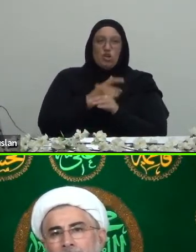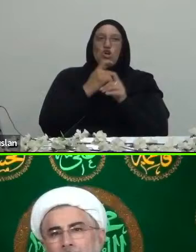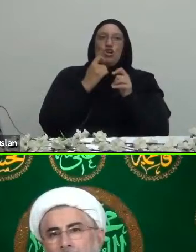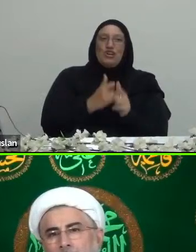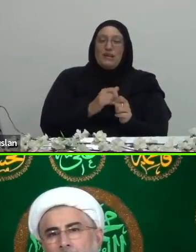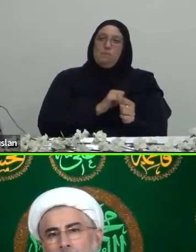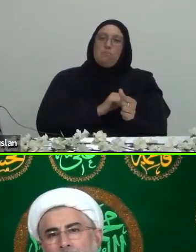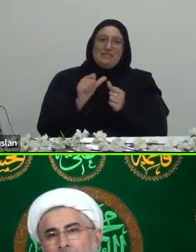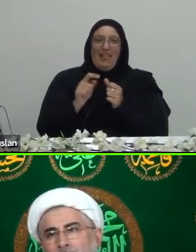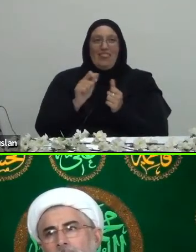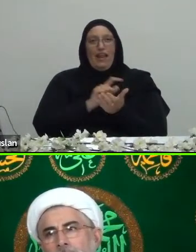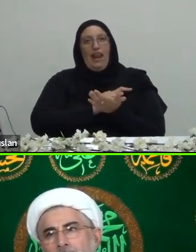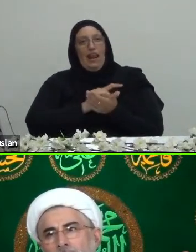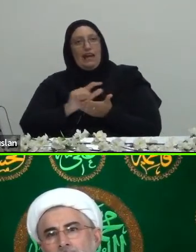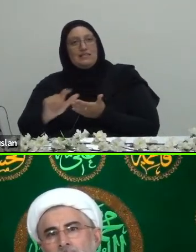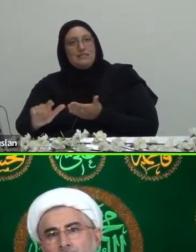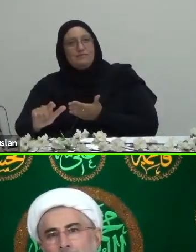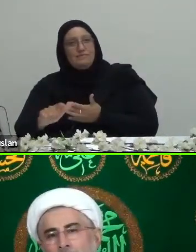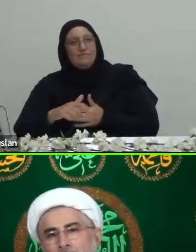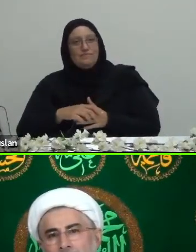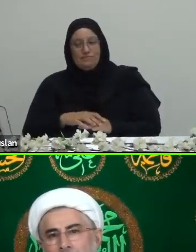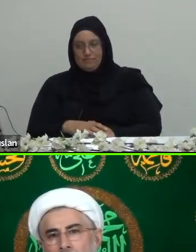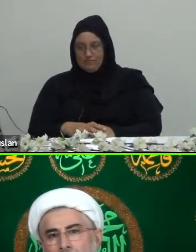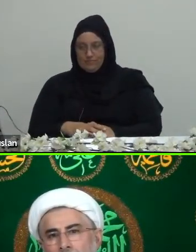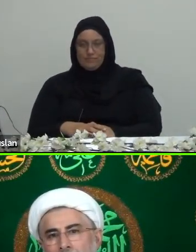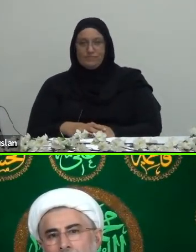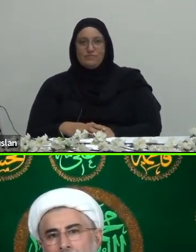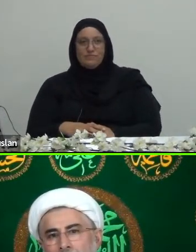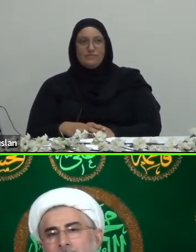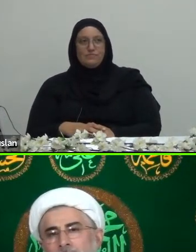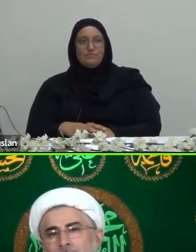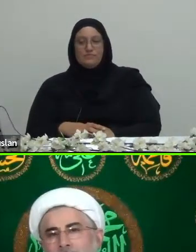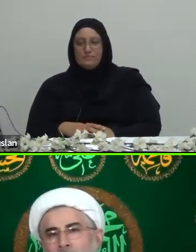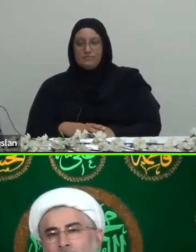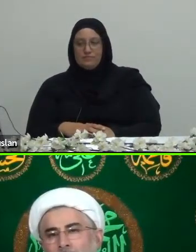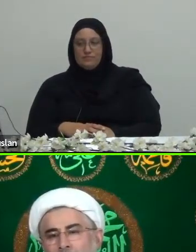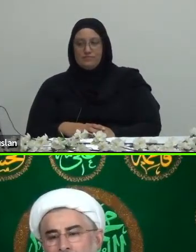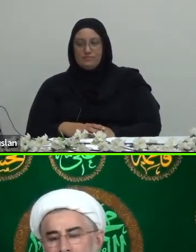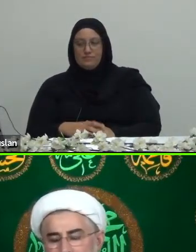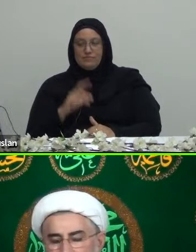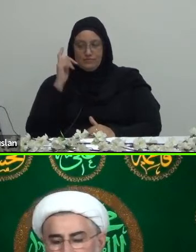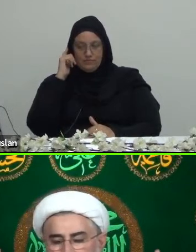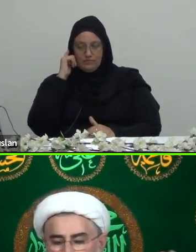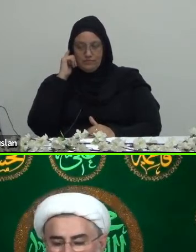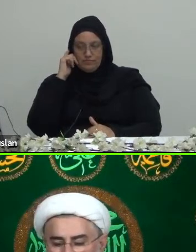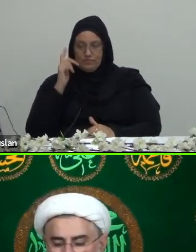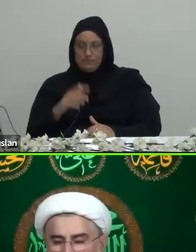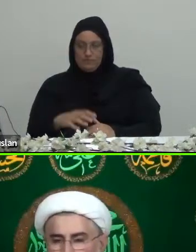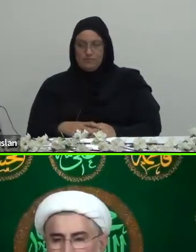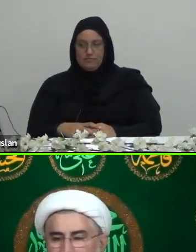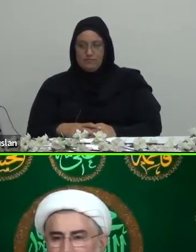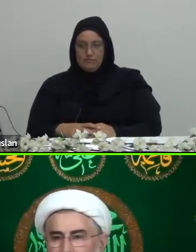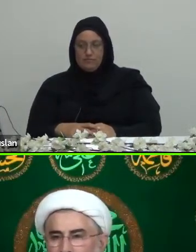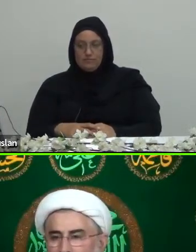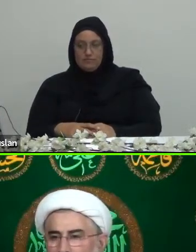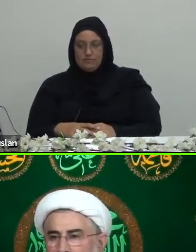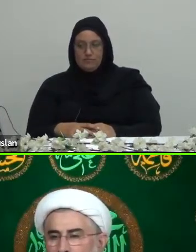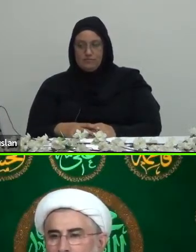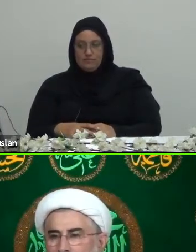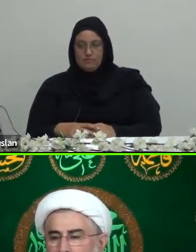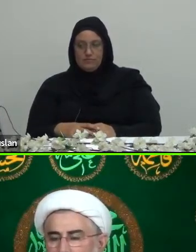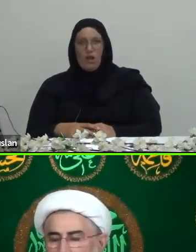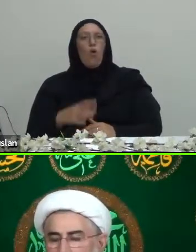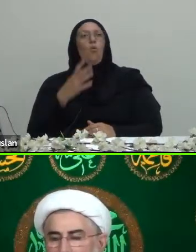that when I die, once the community is educated about this, they need to understand that as soon as dad, mom,